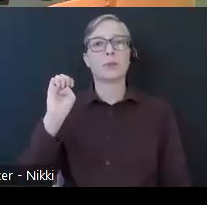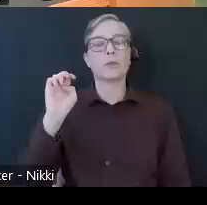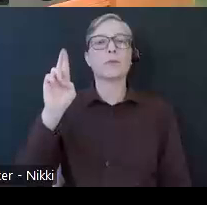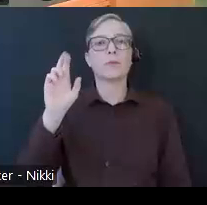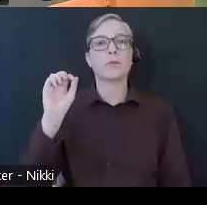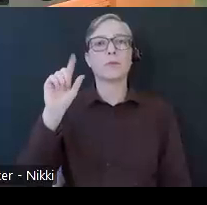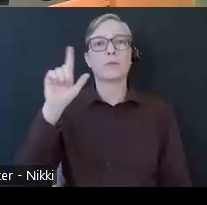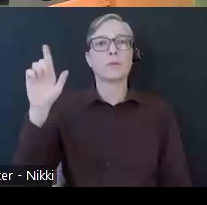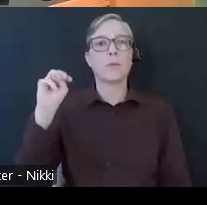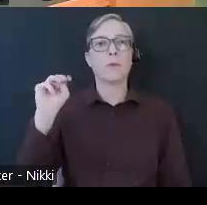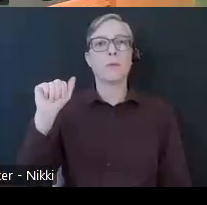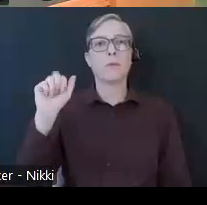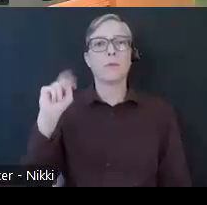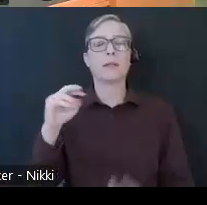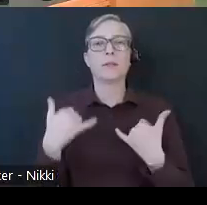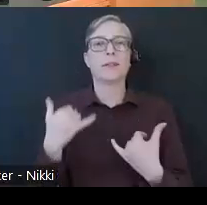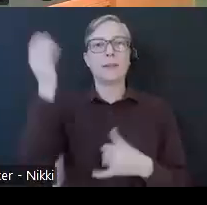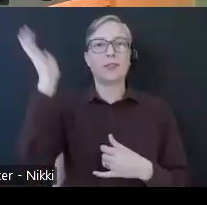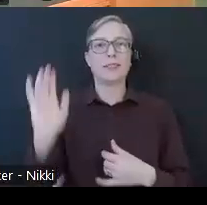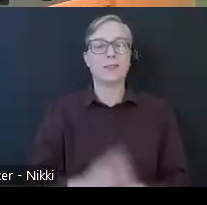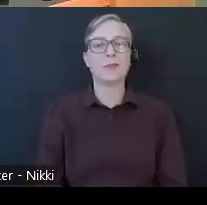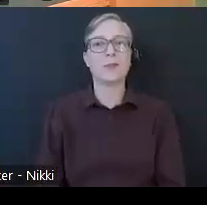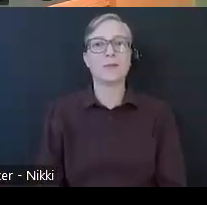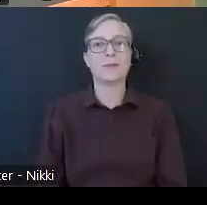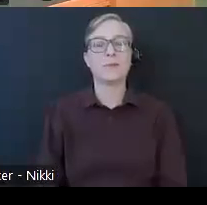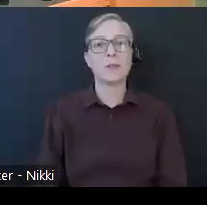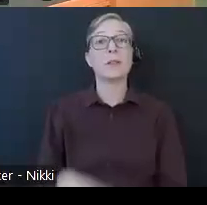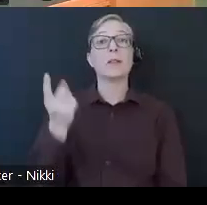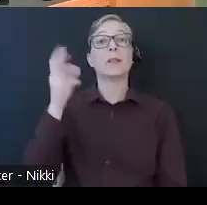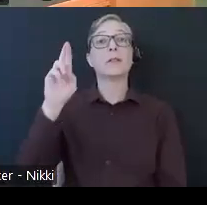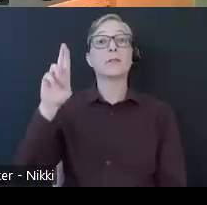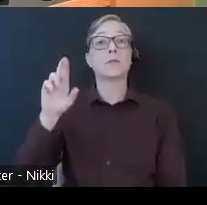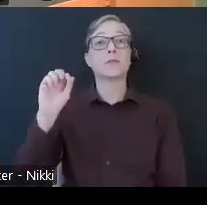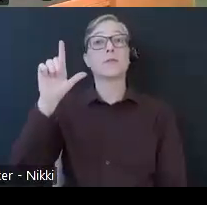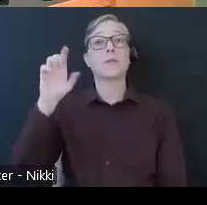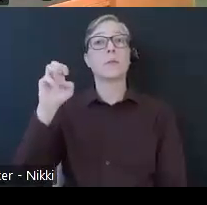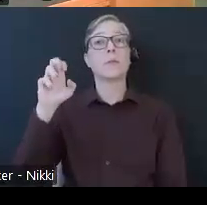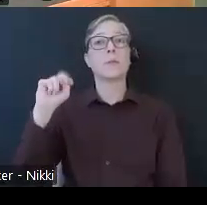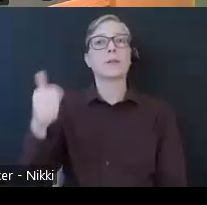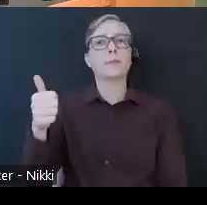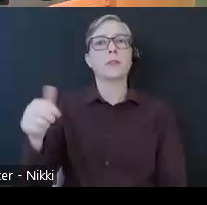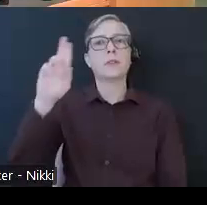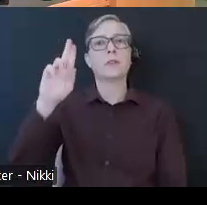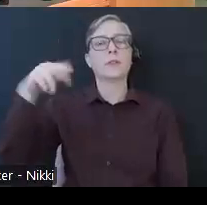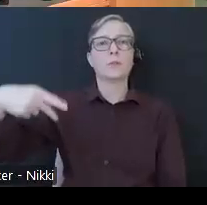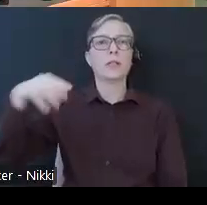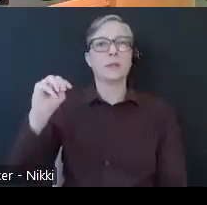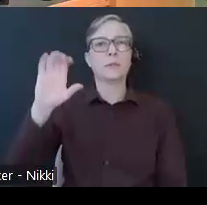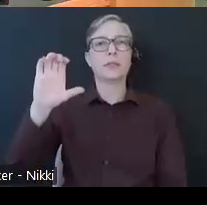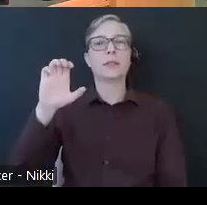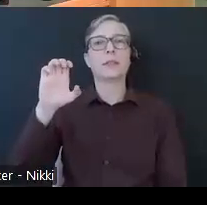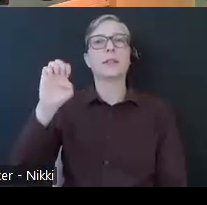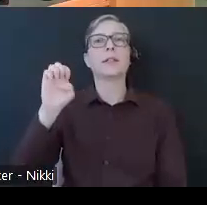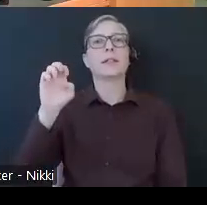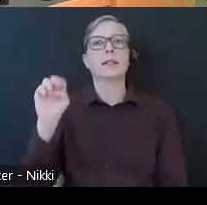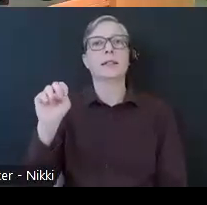speaker. And Dr. Rollman is the UPMC Endowed Chair in General Internal Medicine and